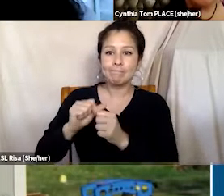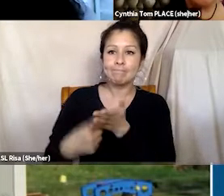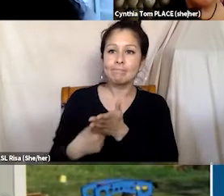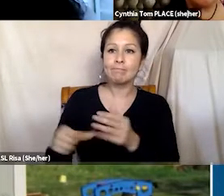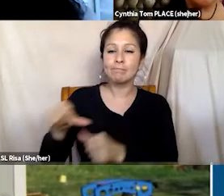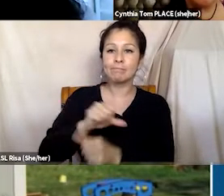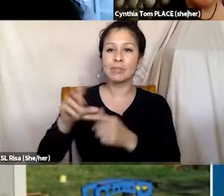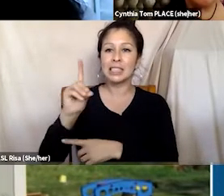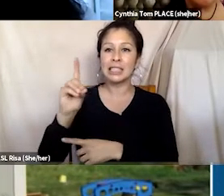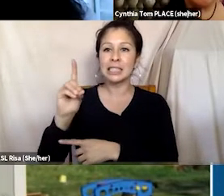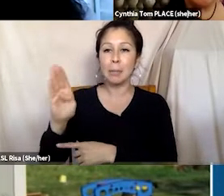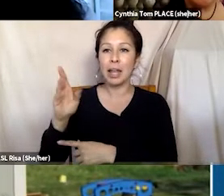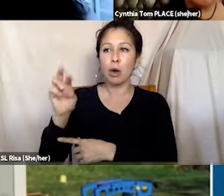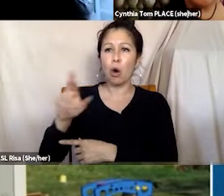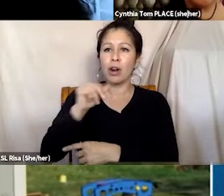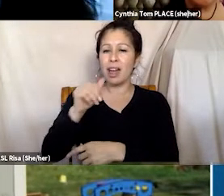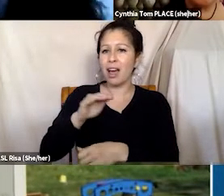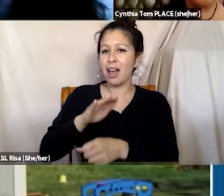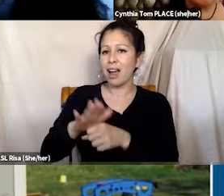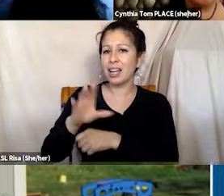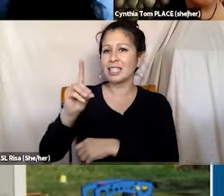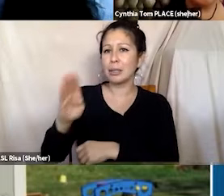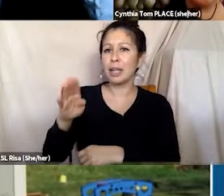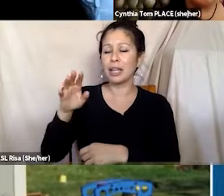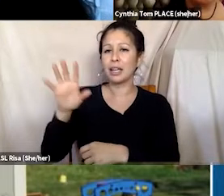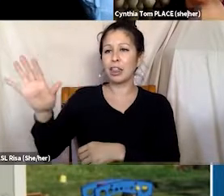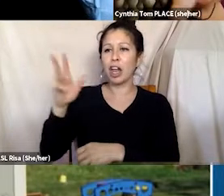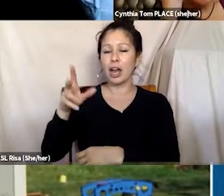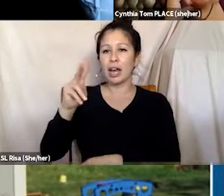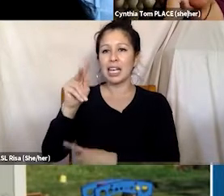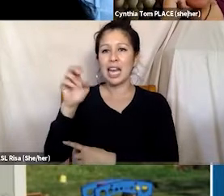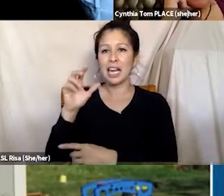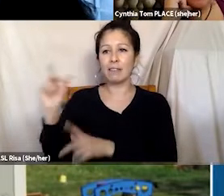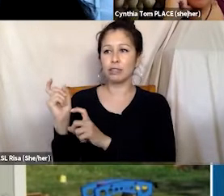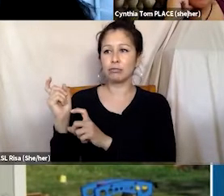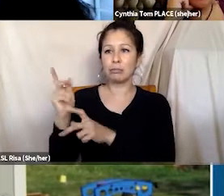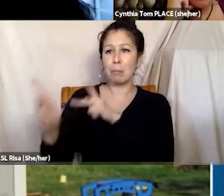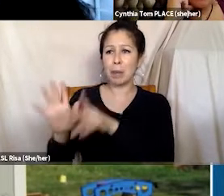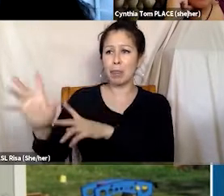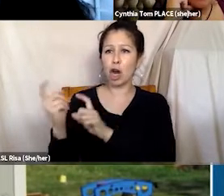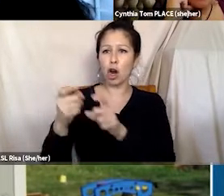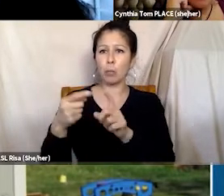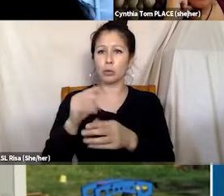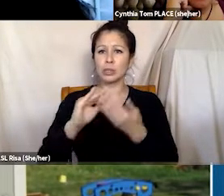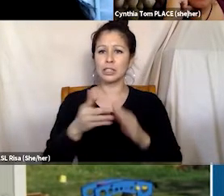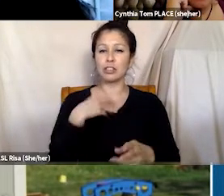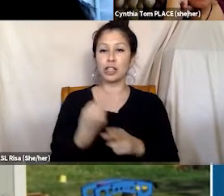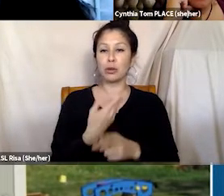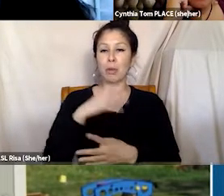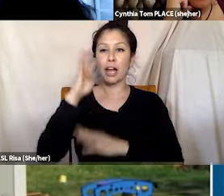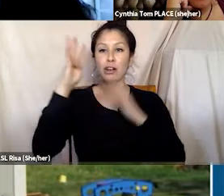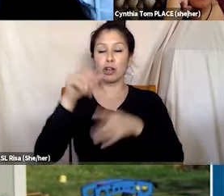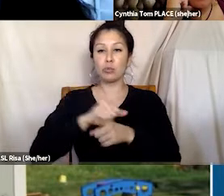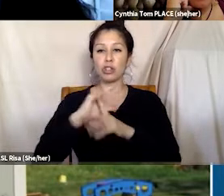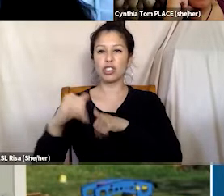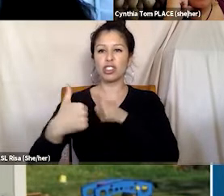the visibility or lack thereof of Native people and their contributions within the city. So I use my creative practice to